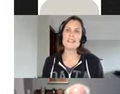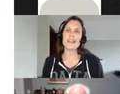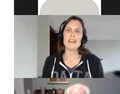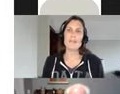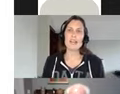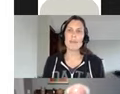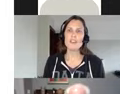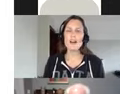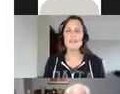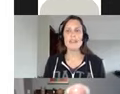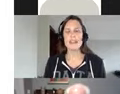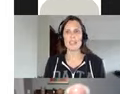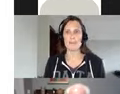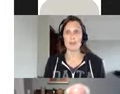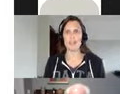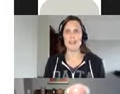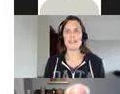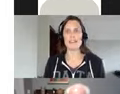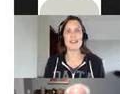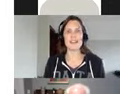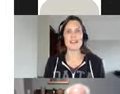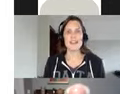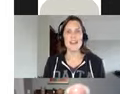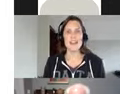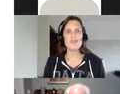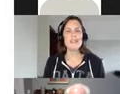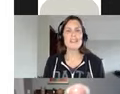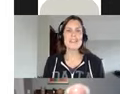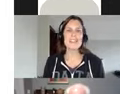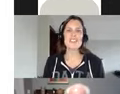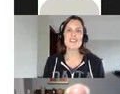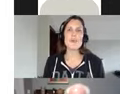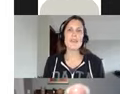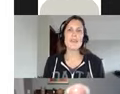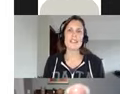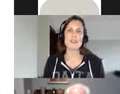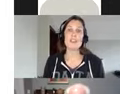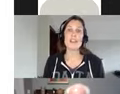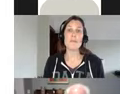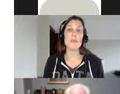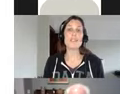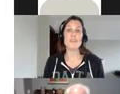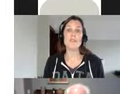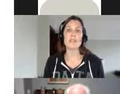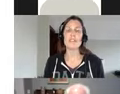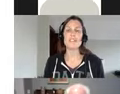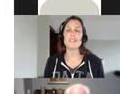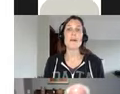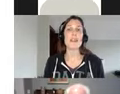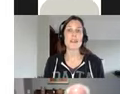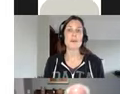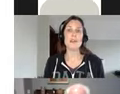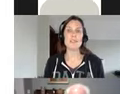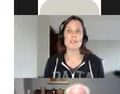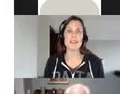you're designing a map, you're often the expert in that data set. And you can see things and know things about the data more intuitively than just